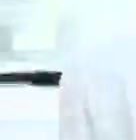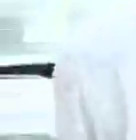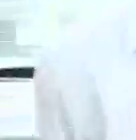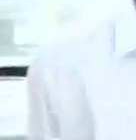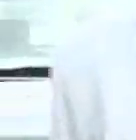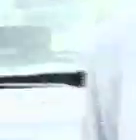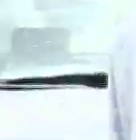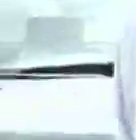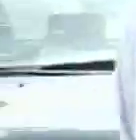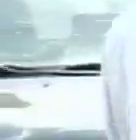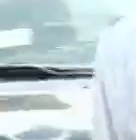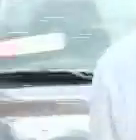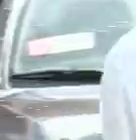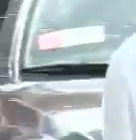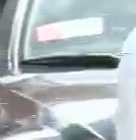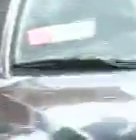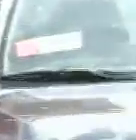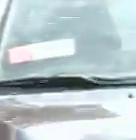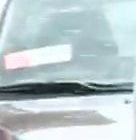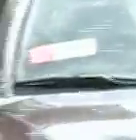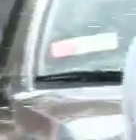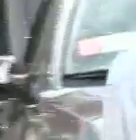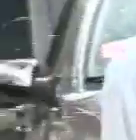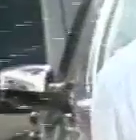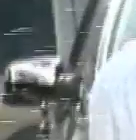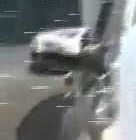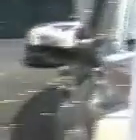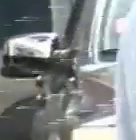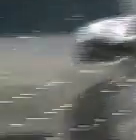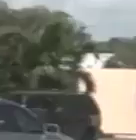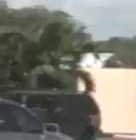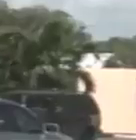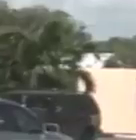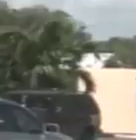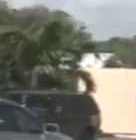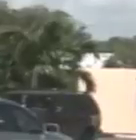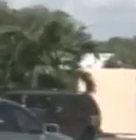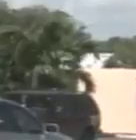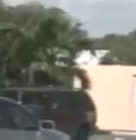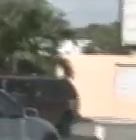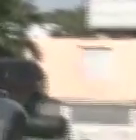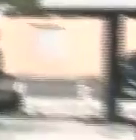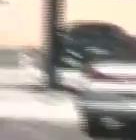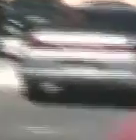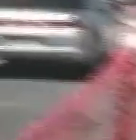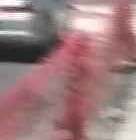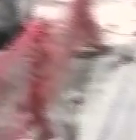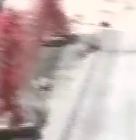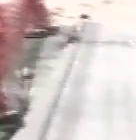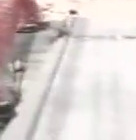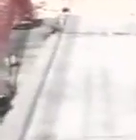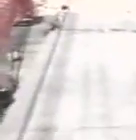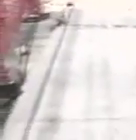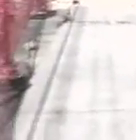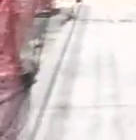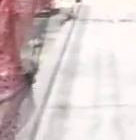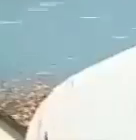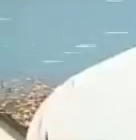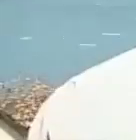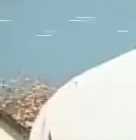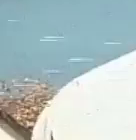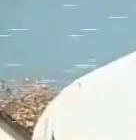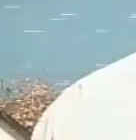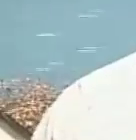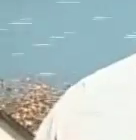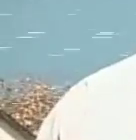easy. Details of the resentencing for Maxo Tito straight ahead. And the long battle over a fast food industrial contract